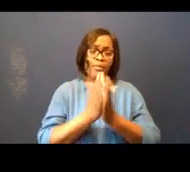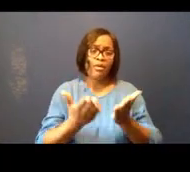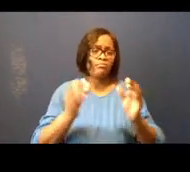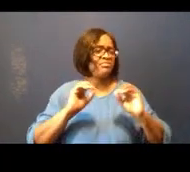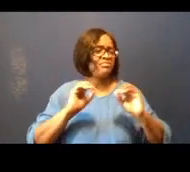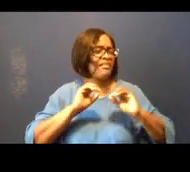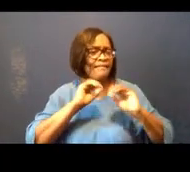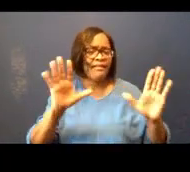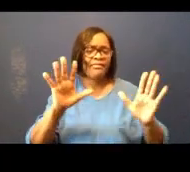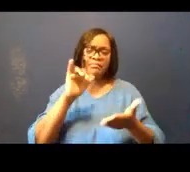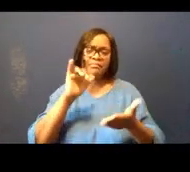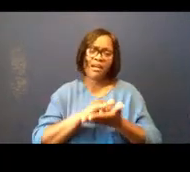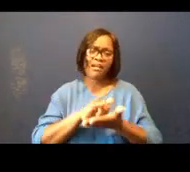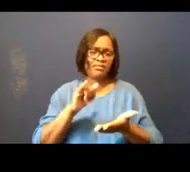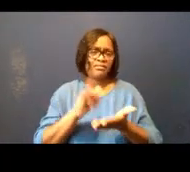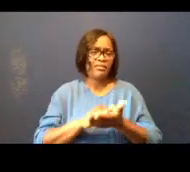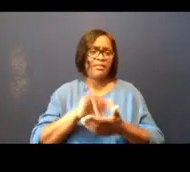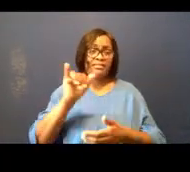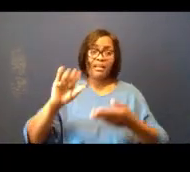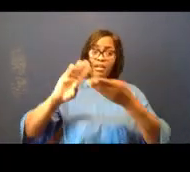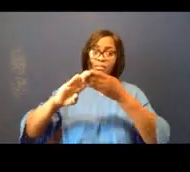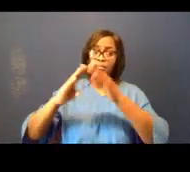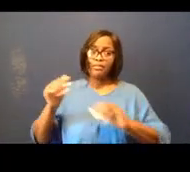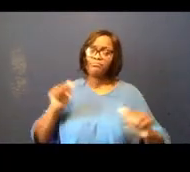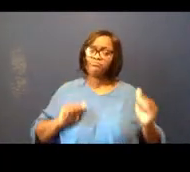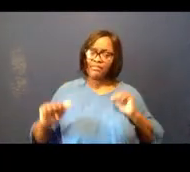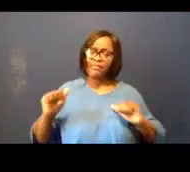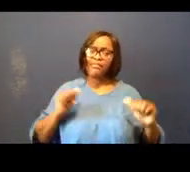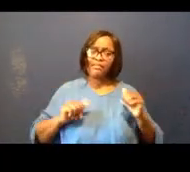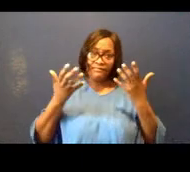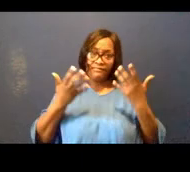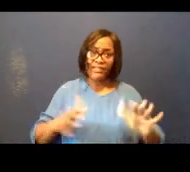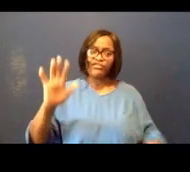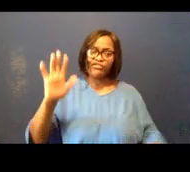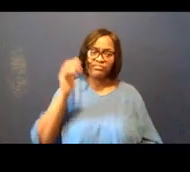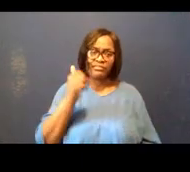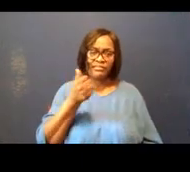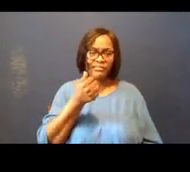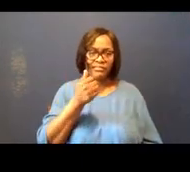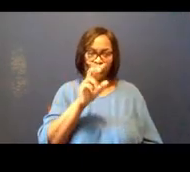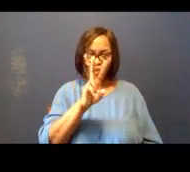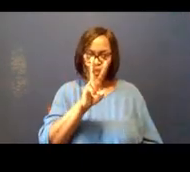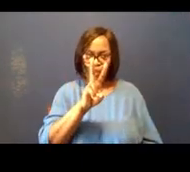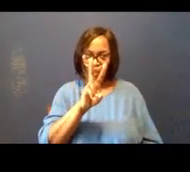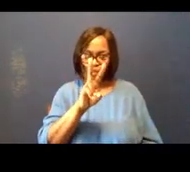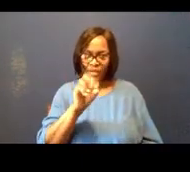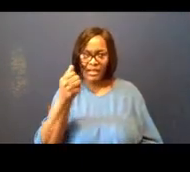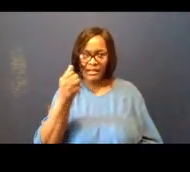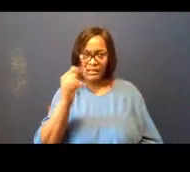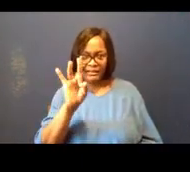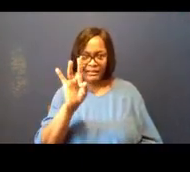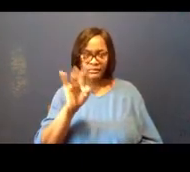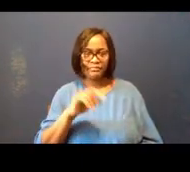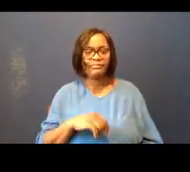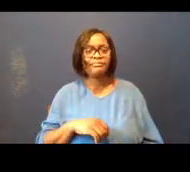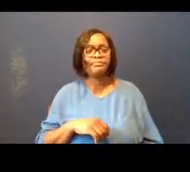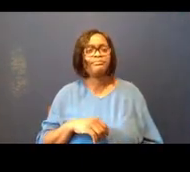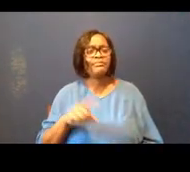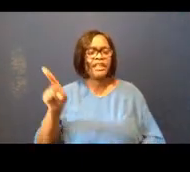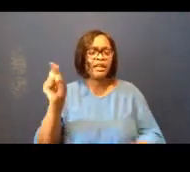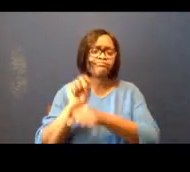CEO and founder of Disabled in Action, Atlanta. He is a spiritual leader and social activist for the